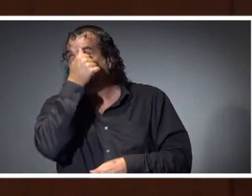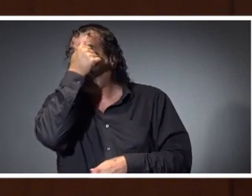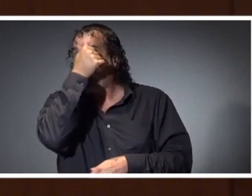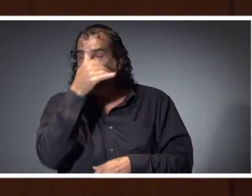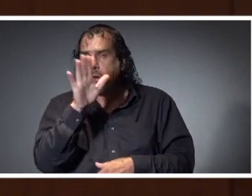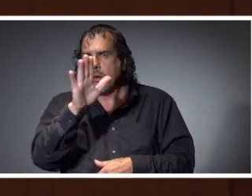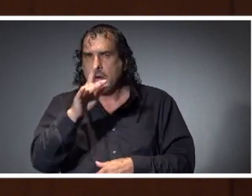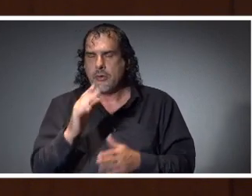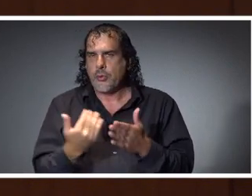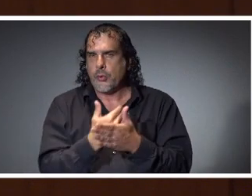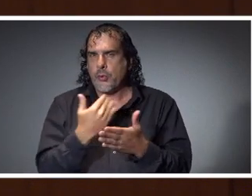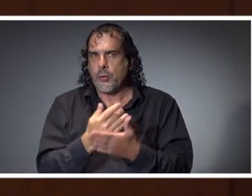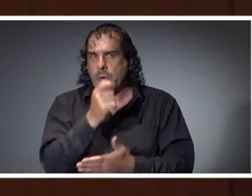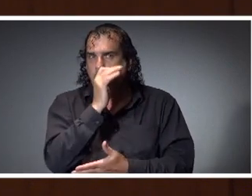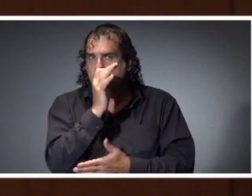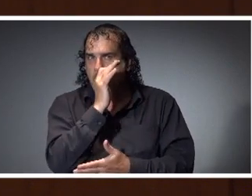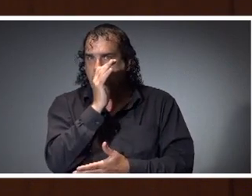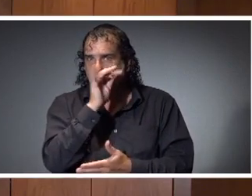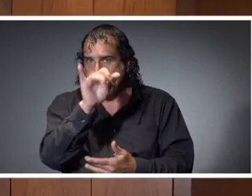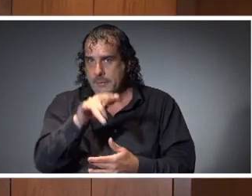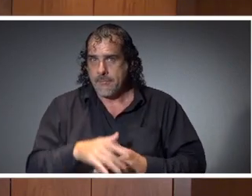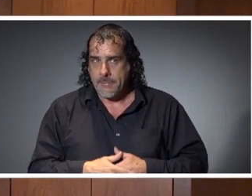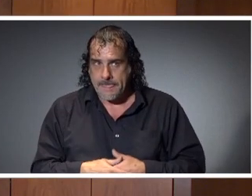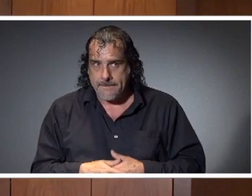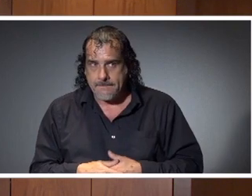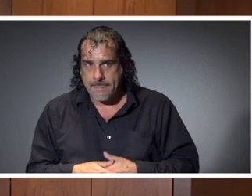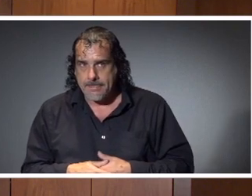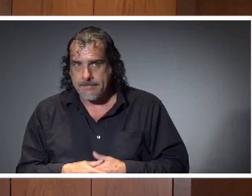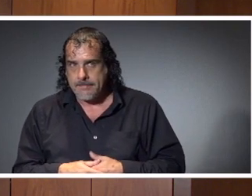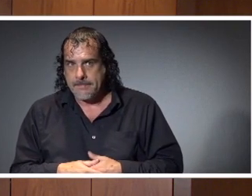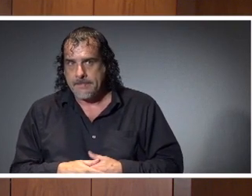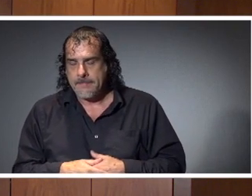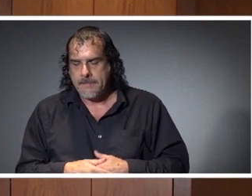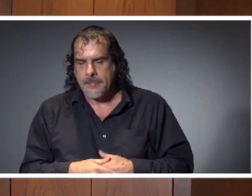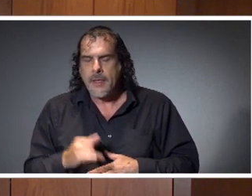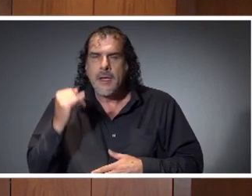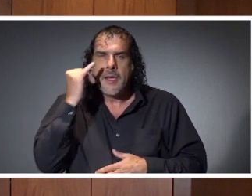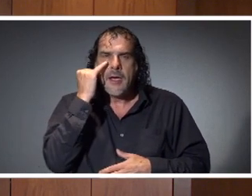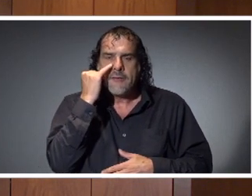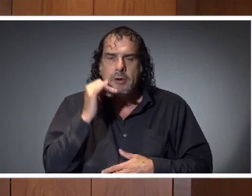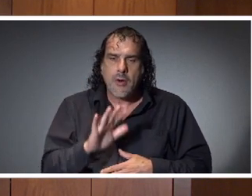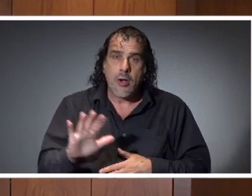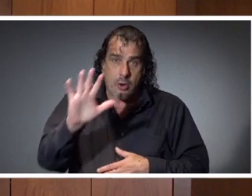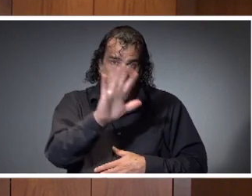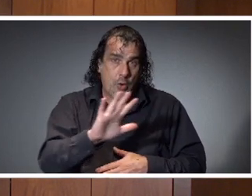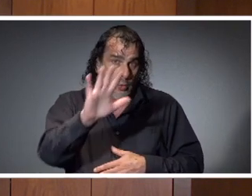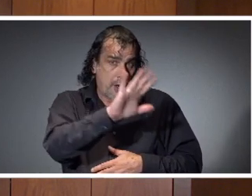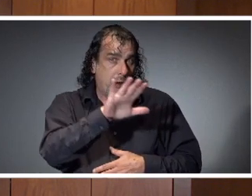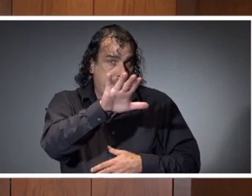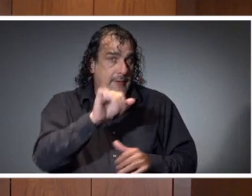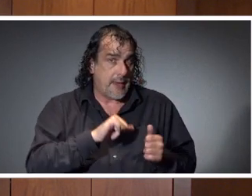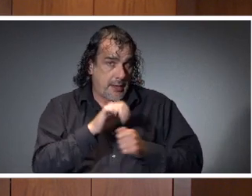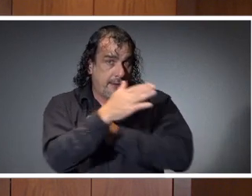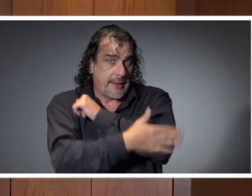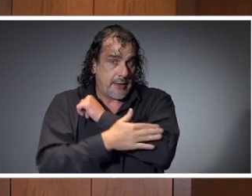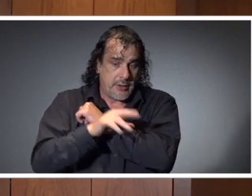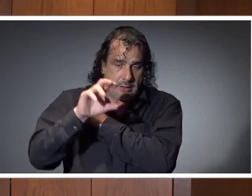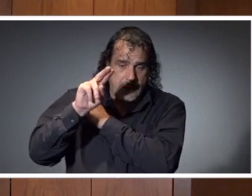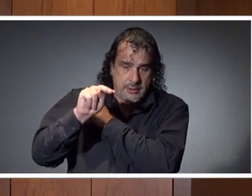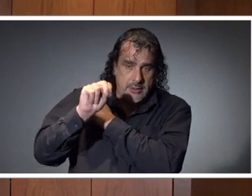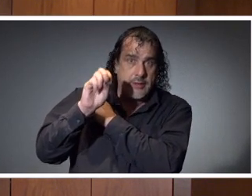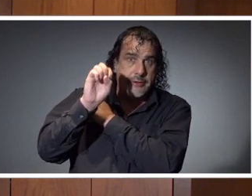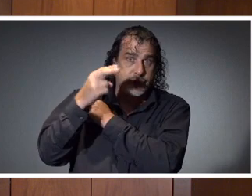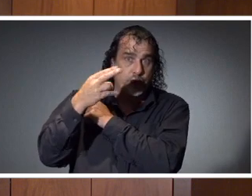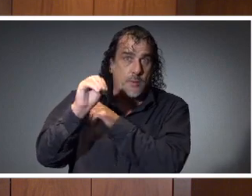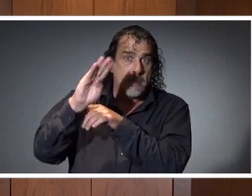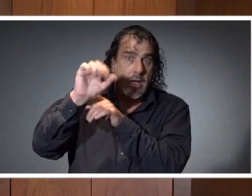So I think it drives it. If you're in and around Neshoba County, please take advantage